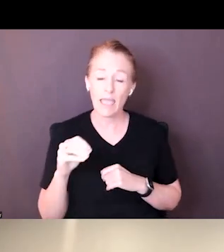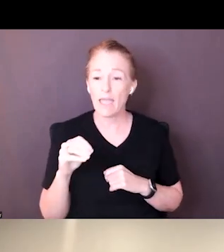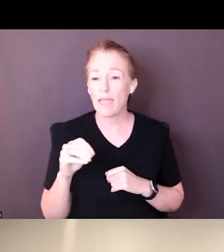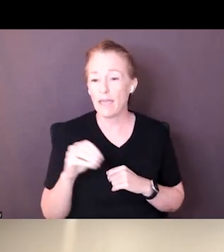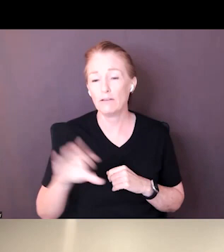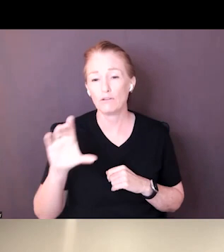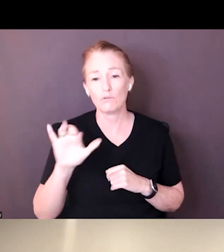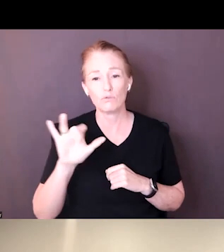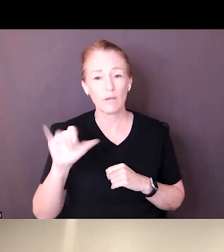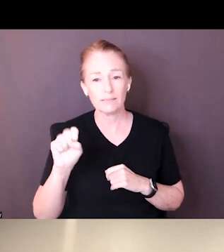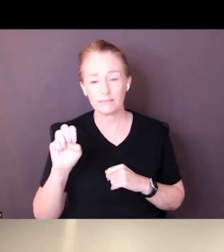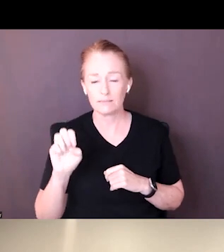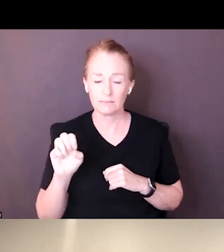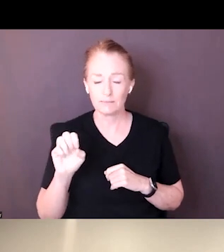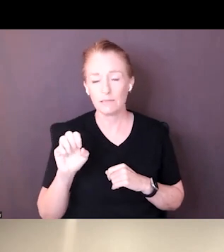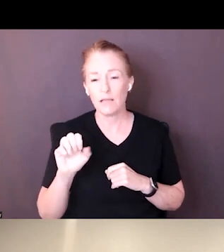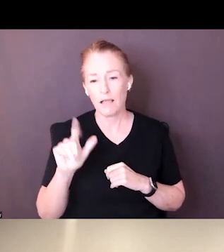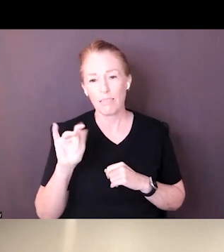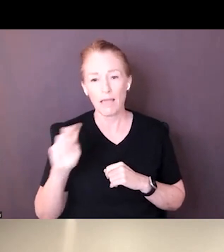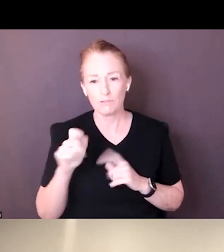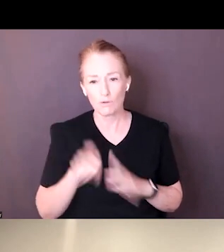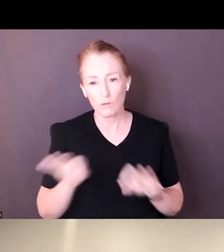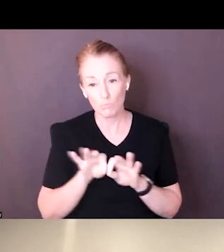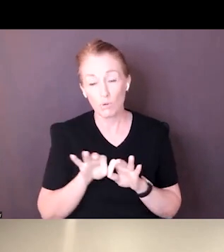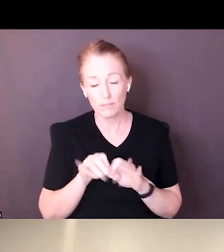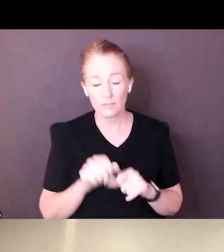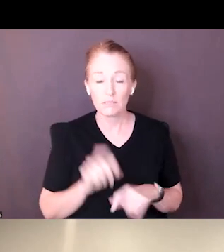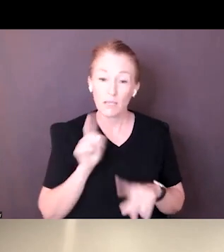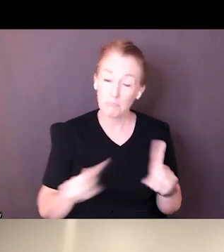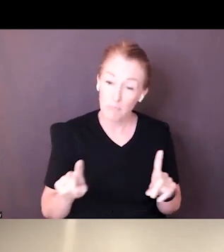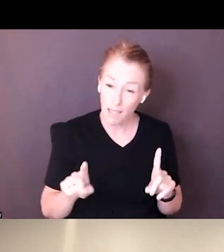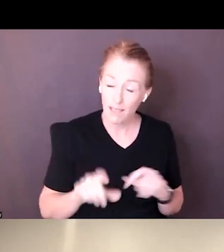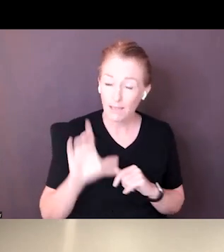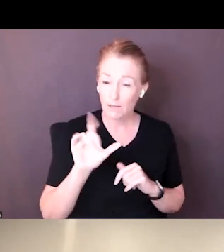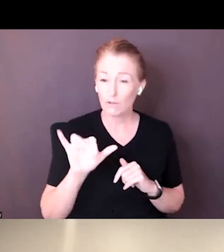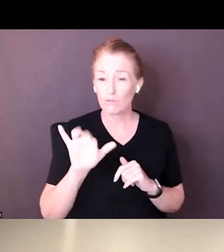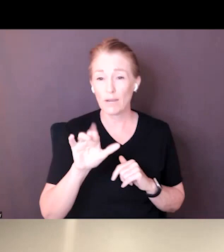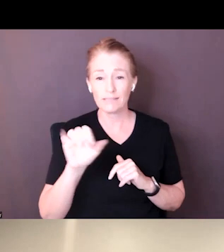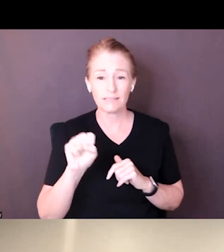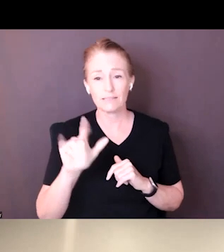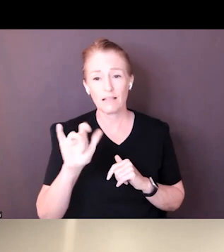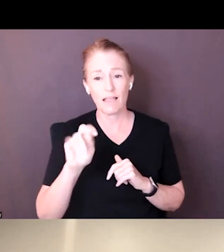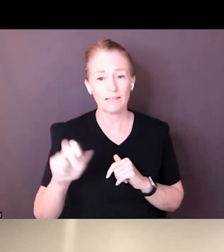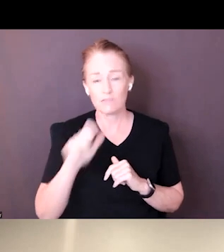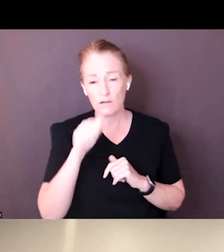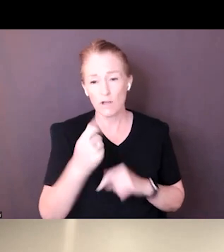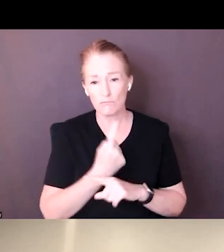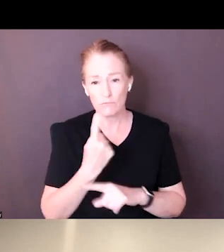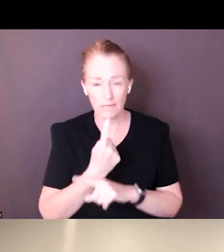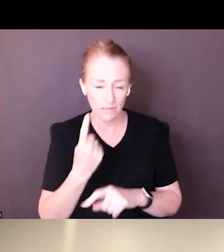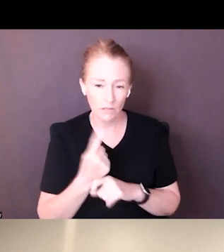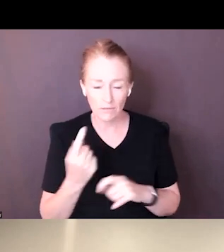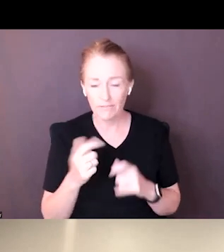important. But I think it's important to mention that crisis lines aren't regularly trained in talking to people with chronic